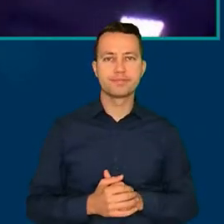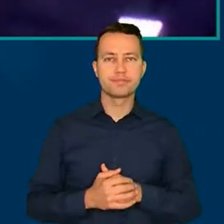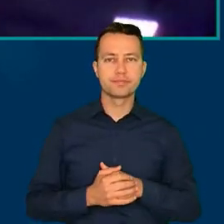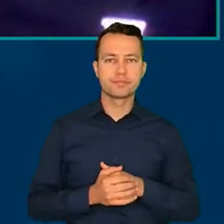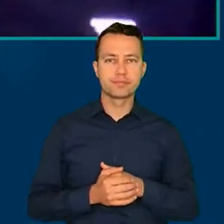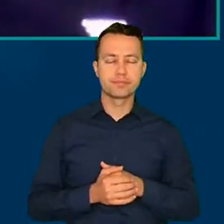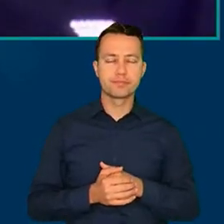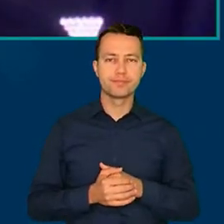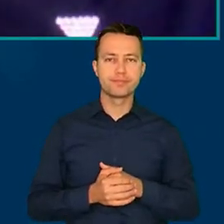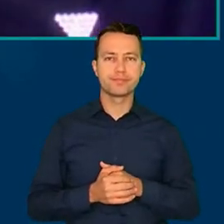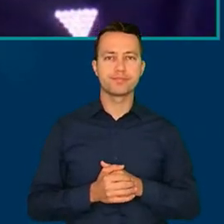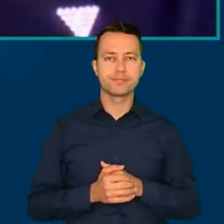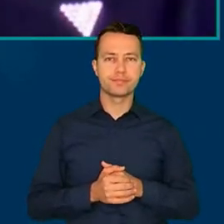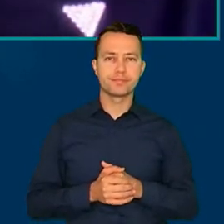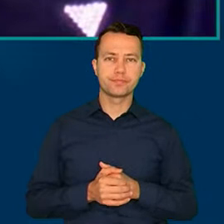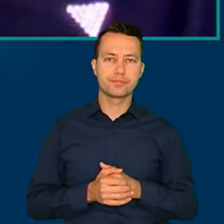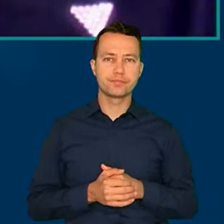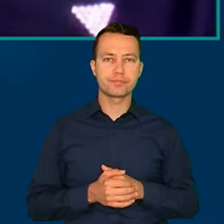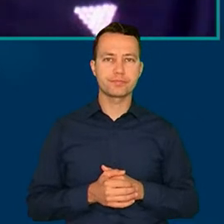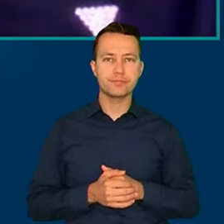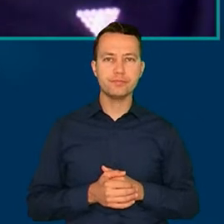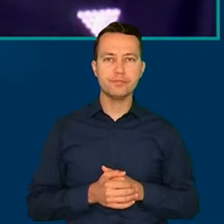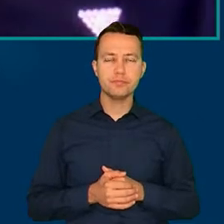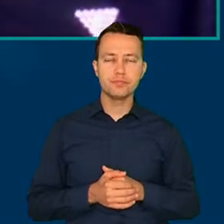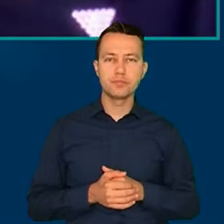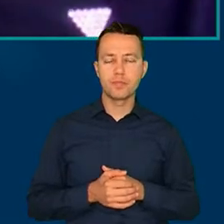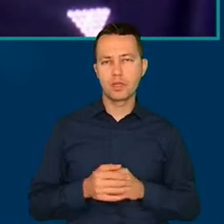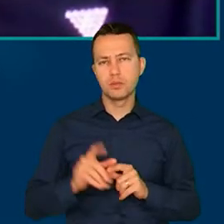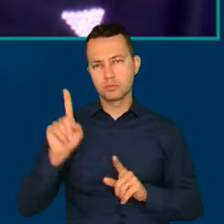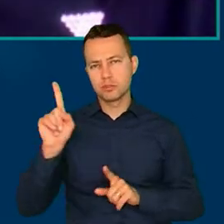most important, more important than whether